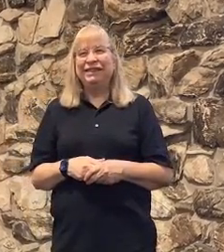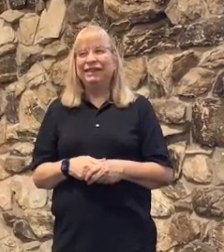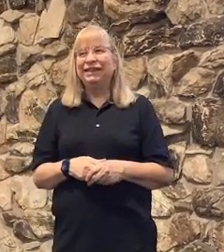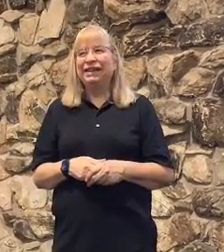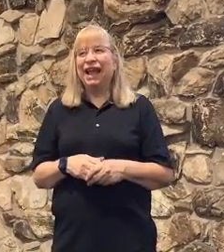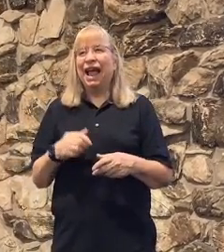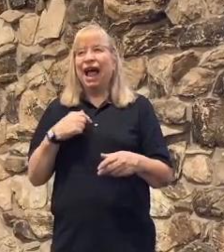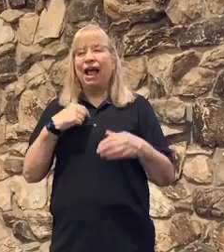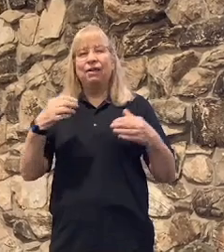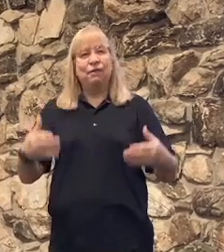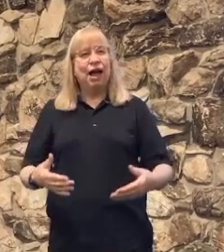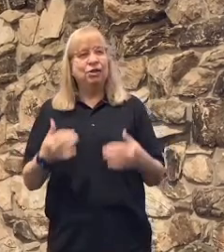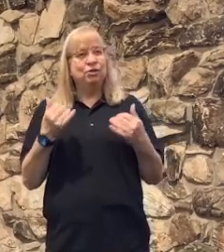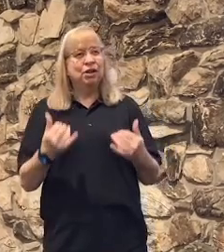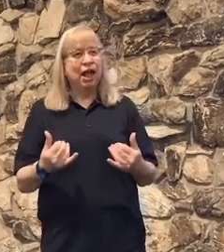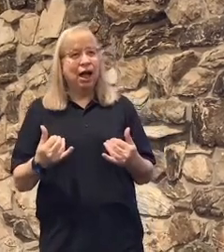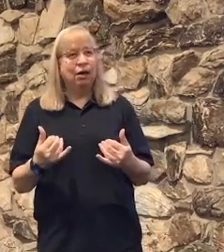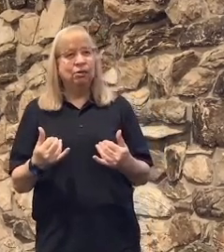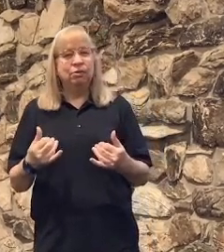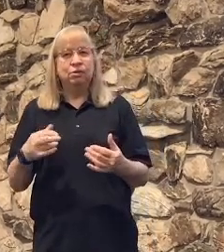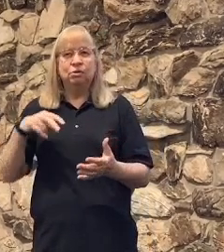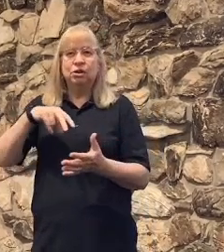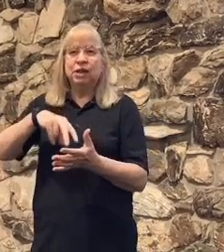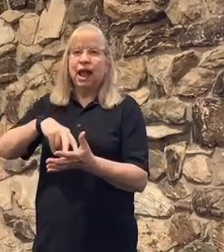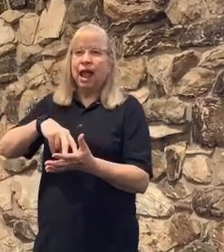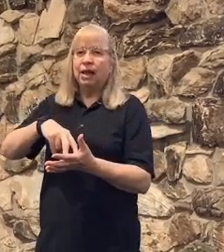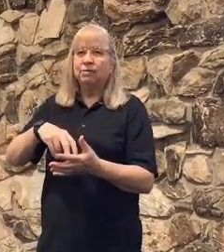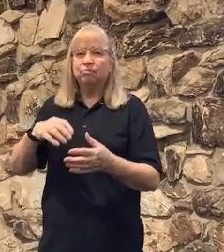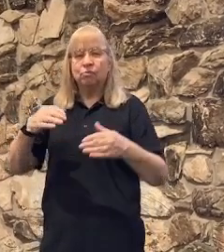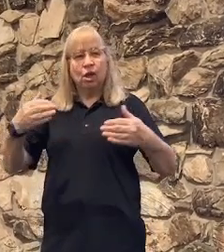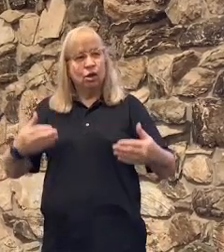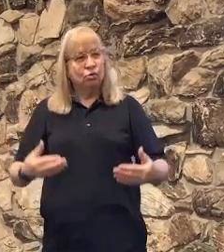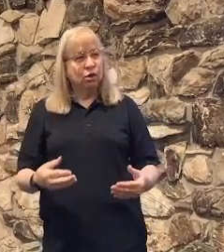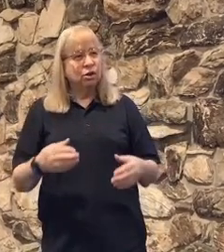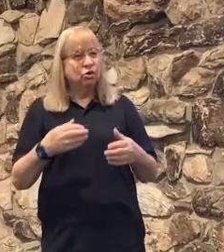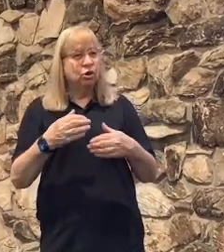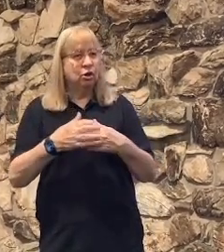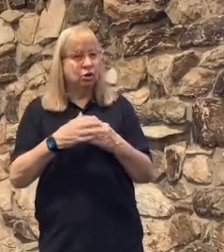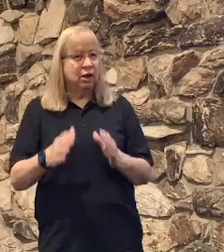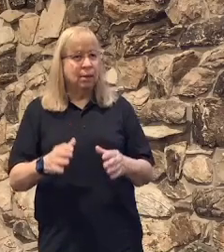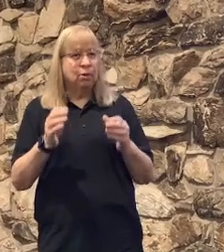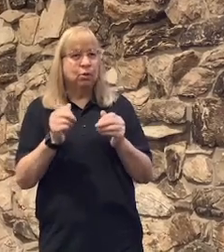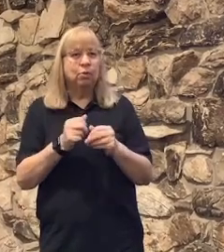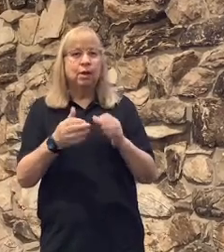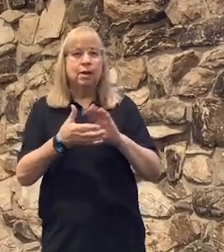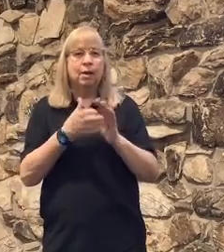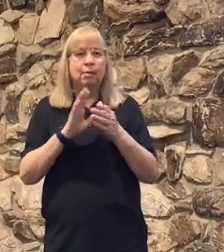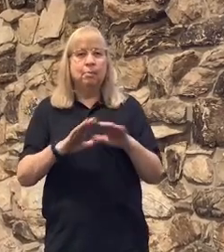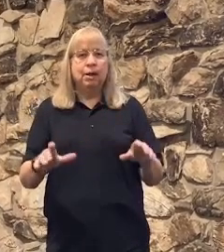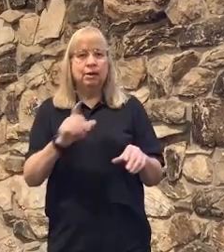I invite you now to stand and greet your neighbor with peace of the Lord be with you.